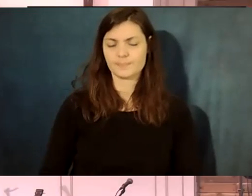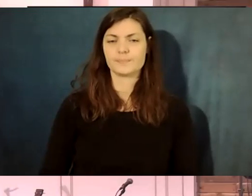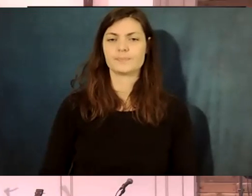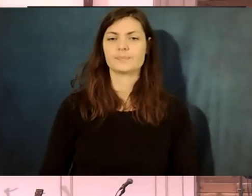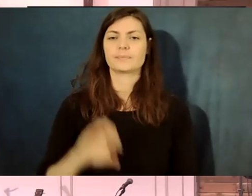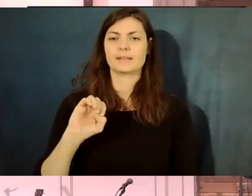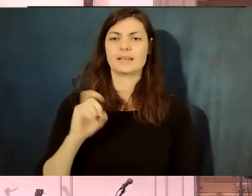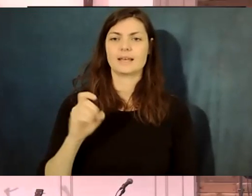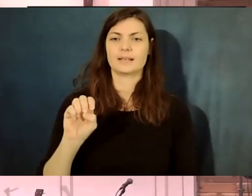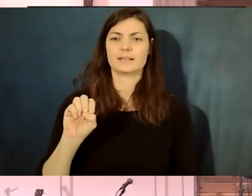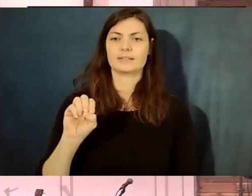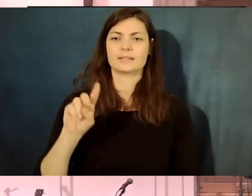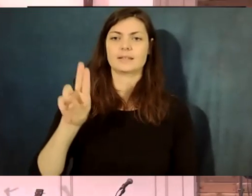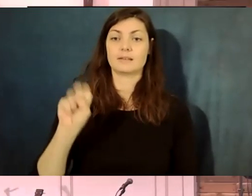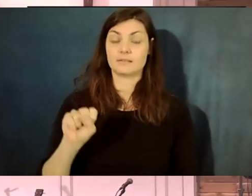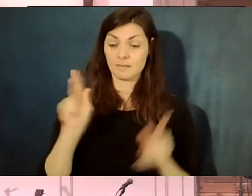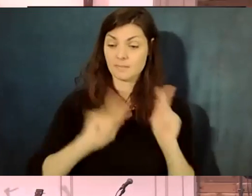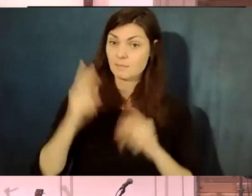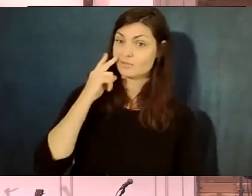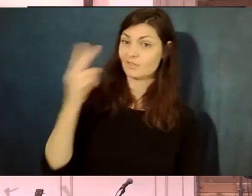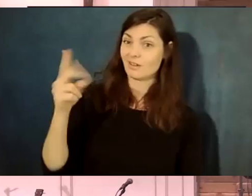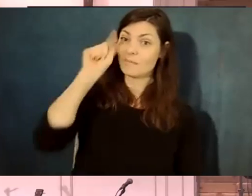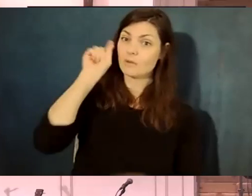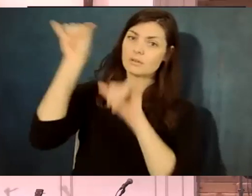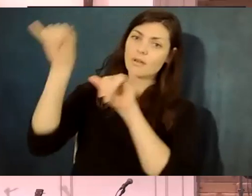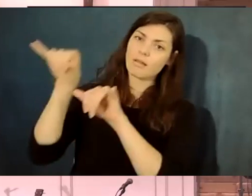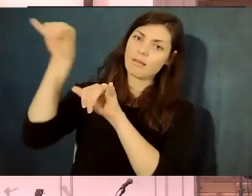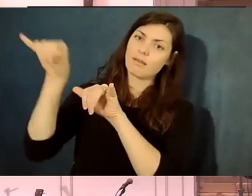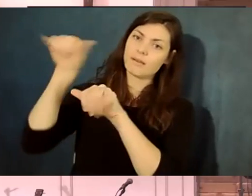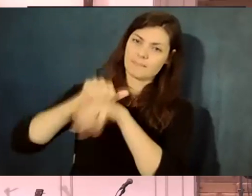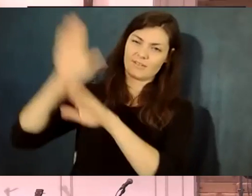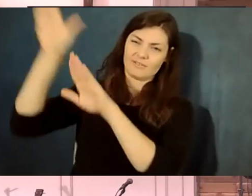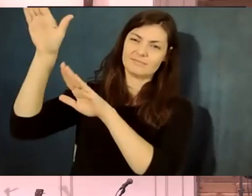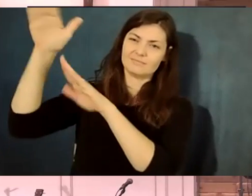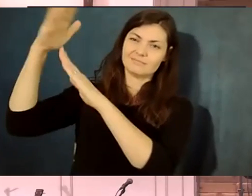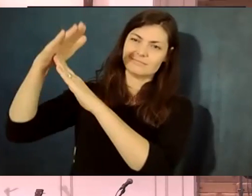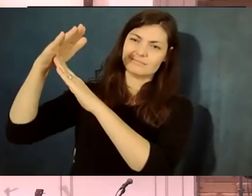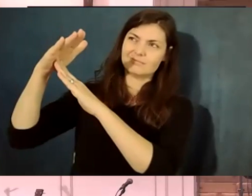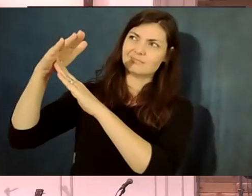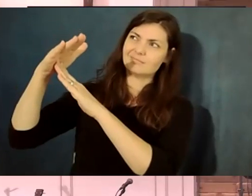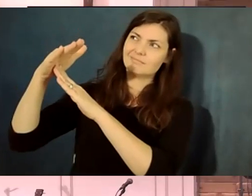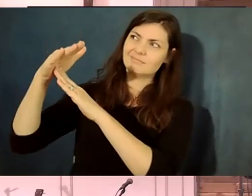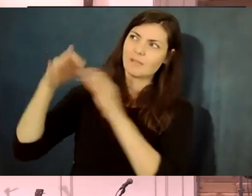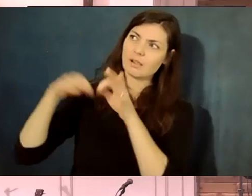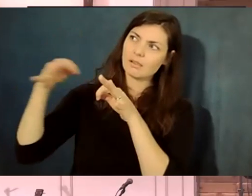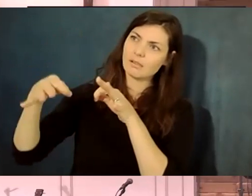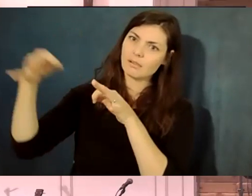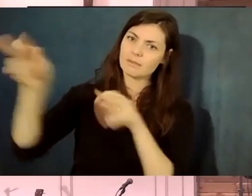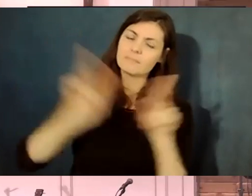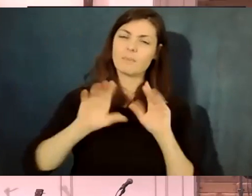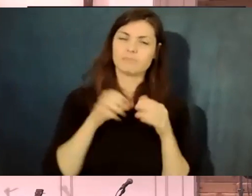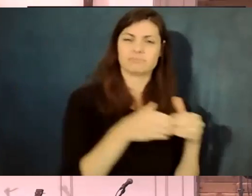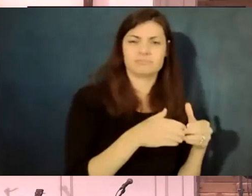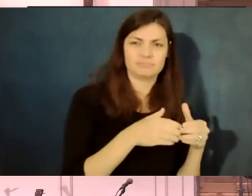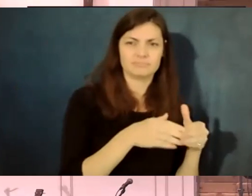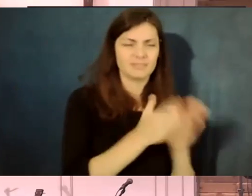32. Now, when the people saw that Moses delayed coming down from the mountain, the people gathered together to Aaron and said,